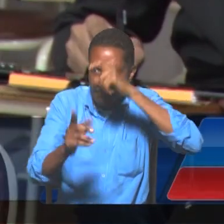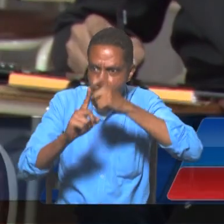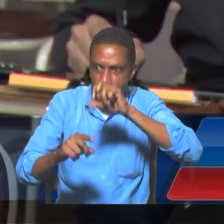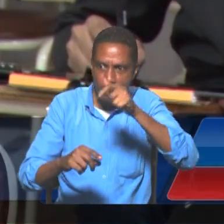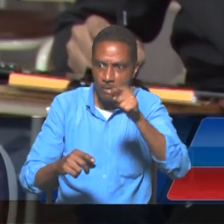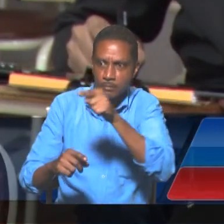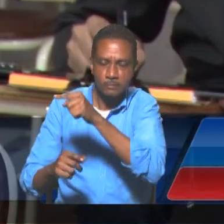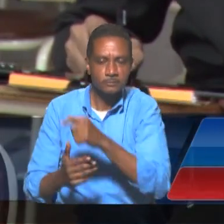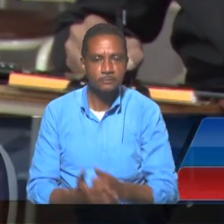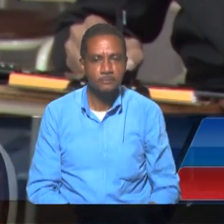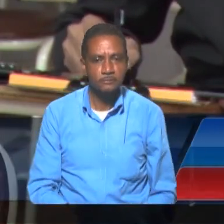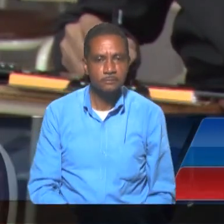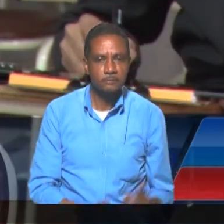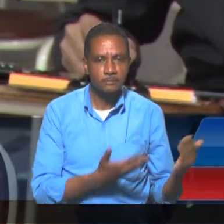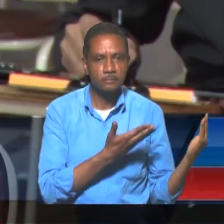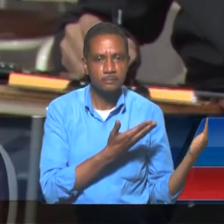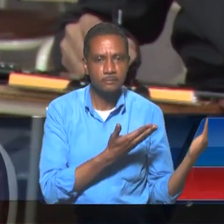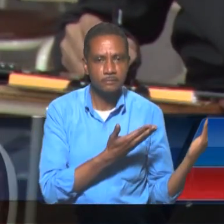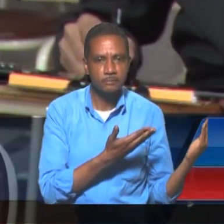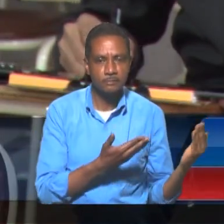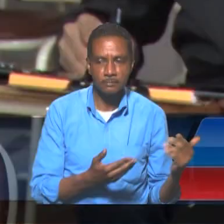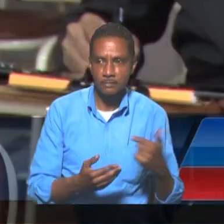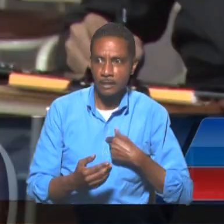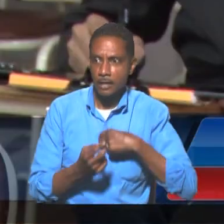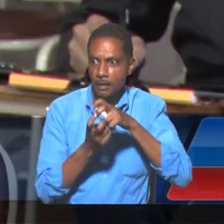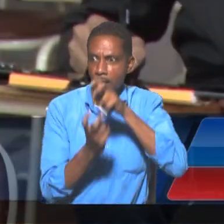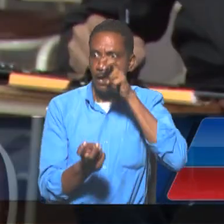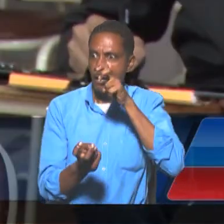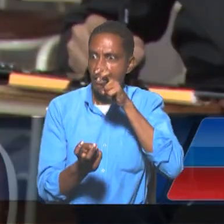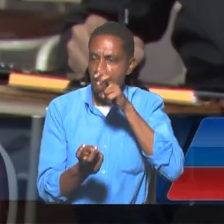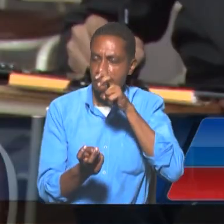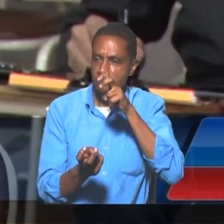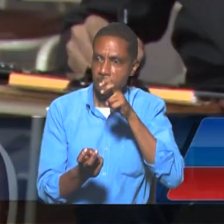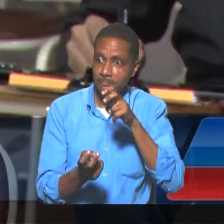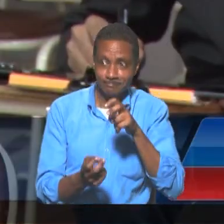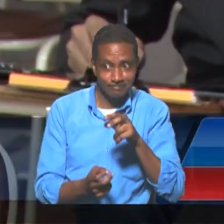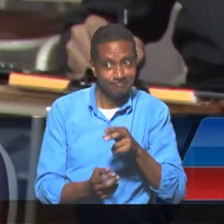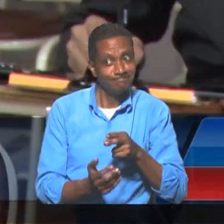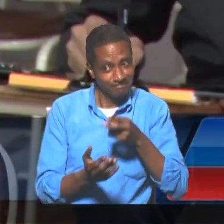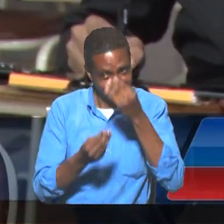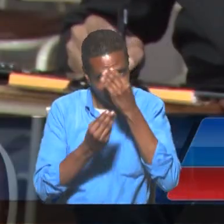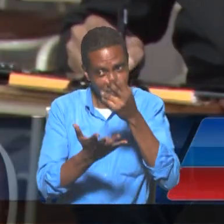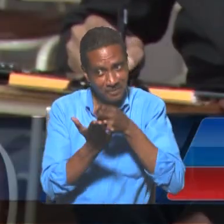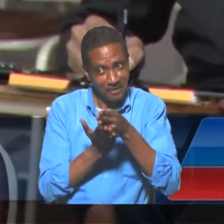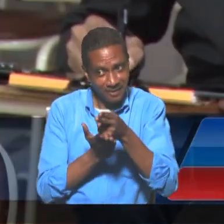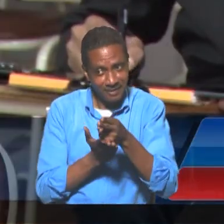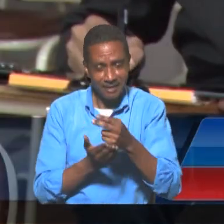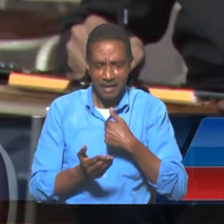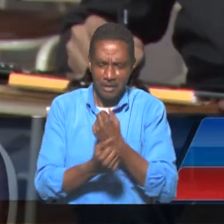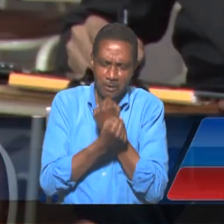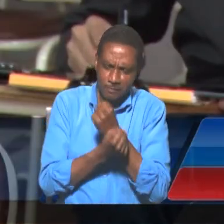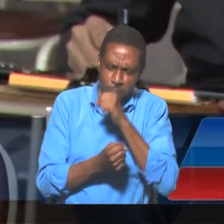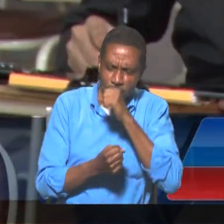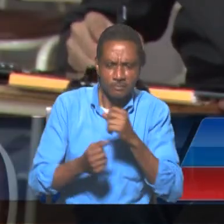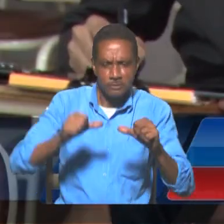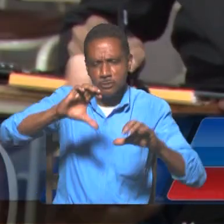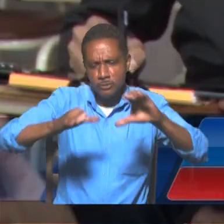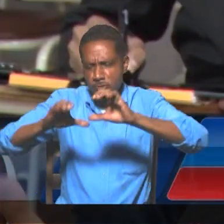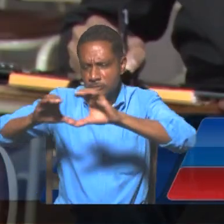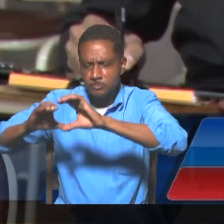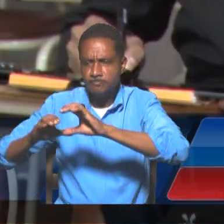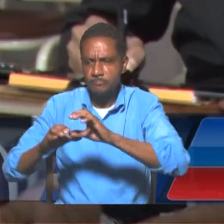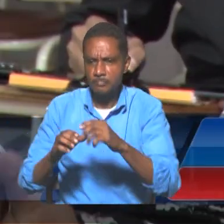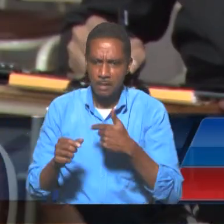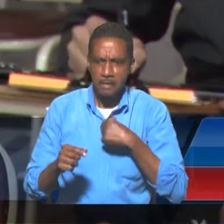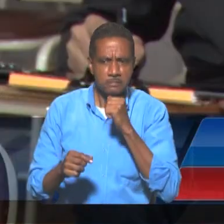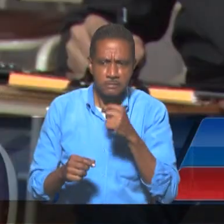similar interests. It was very shocking, to be honest. Because, I mean, I love the chemistry and stuff, but I didn't really